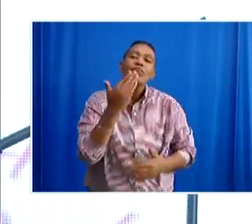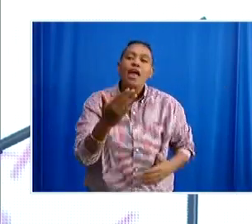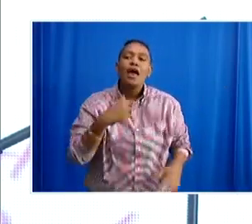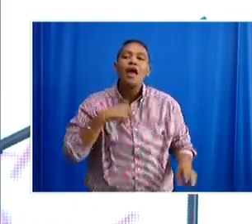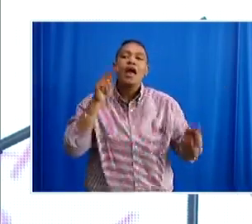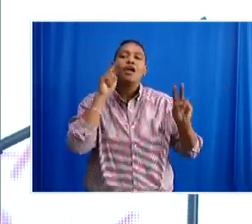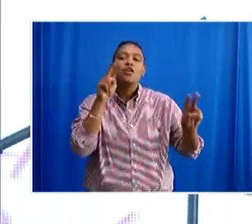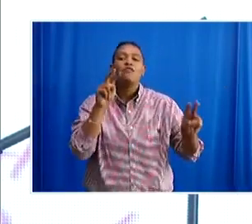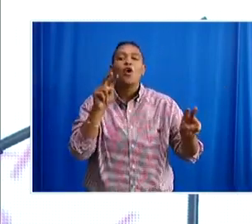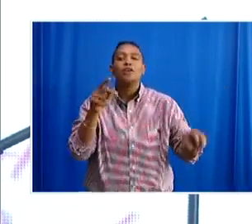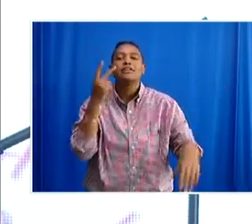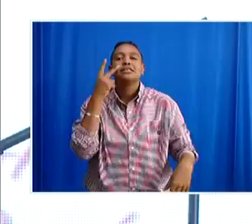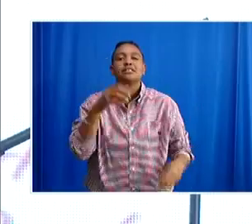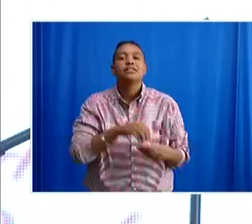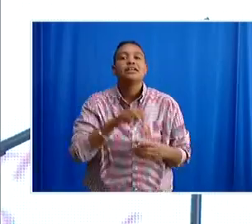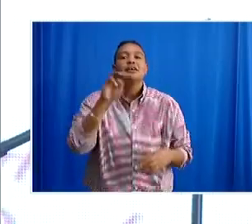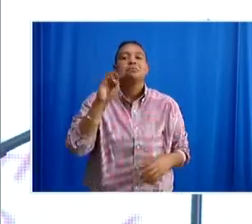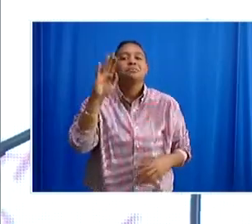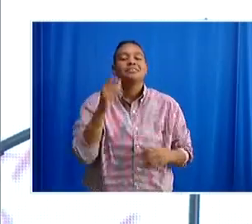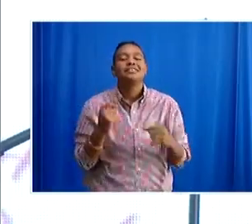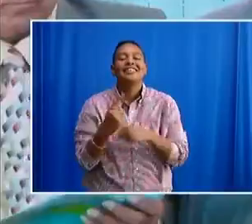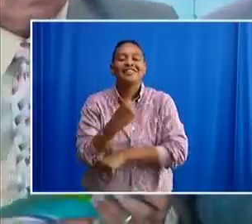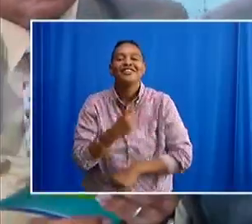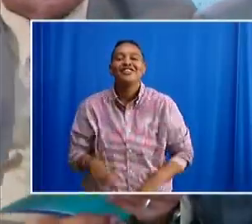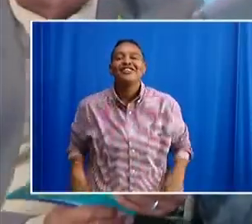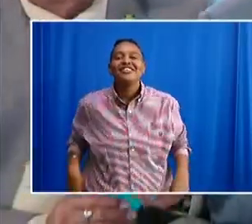forward to seeing you in Montego Bay next year.